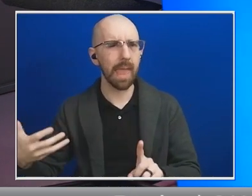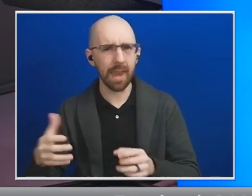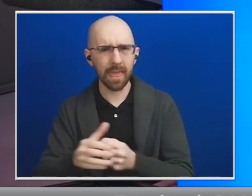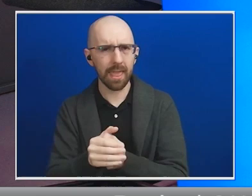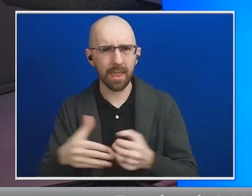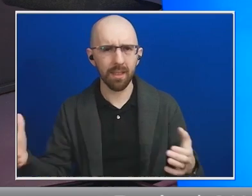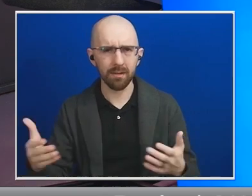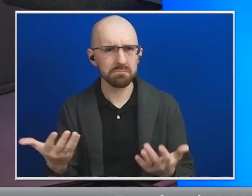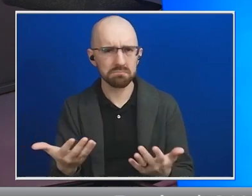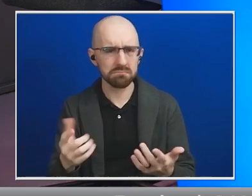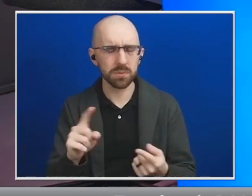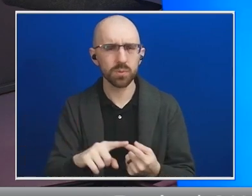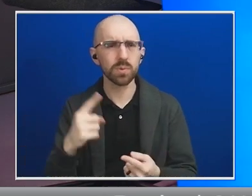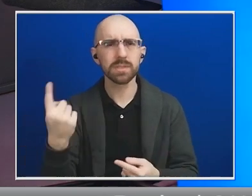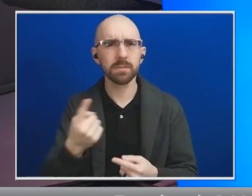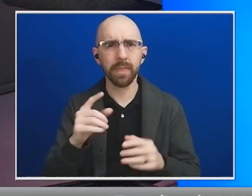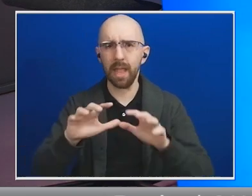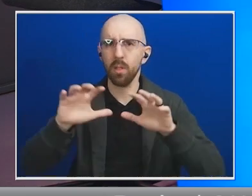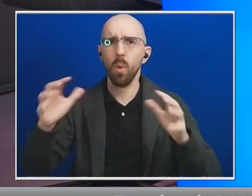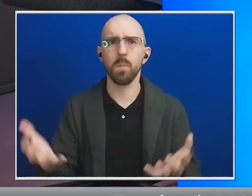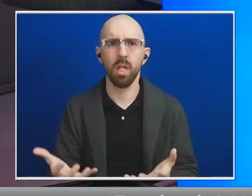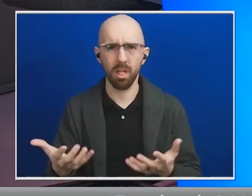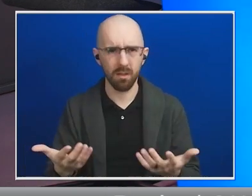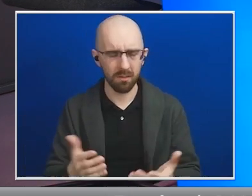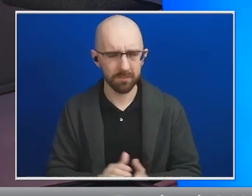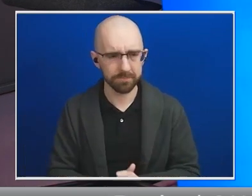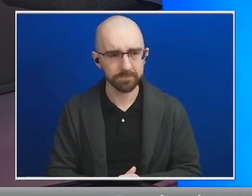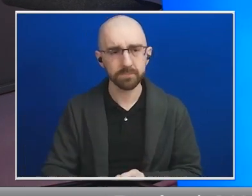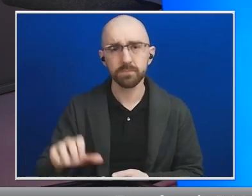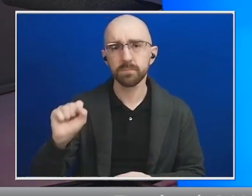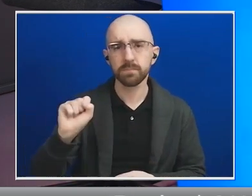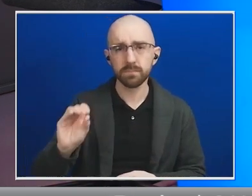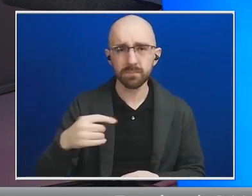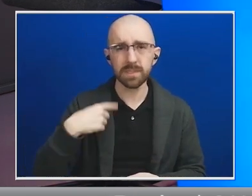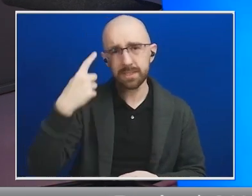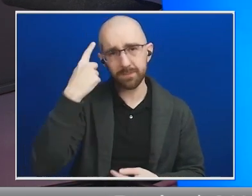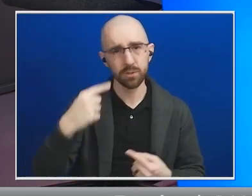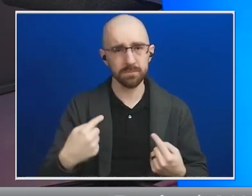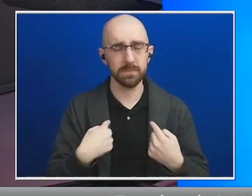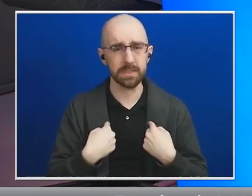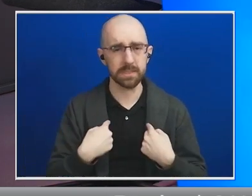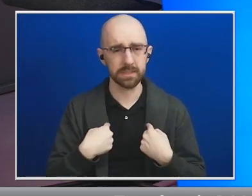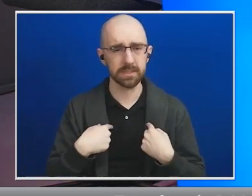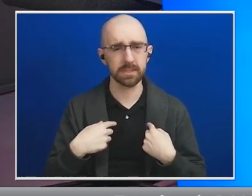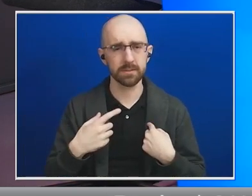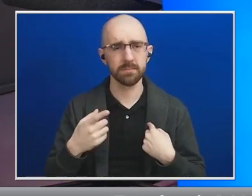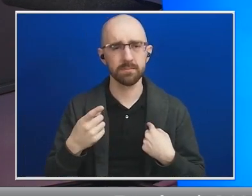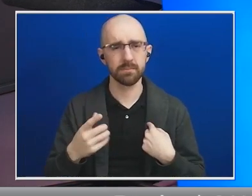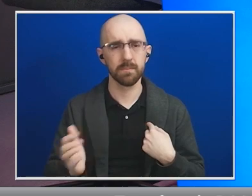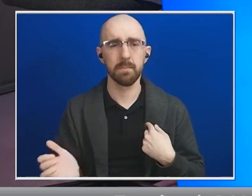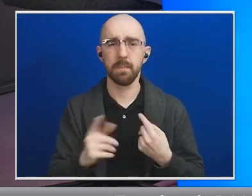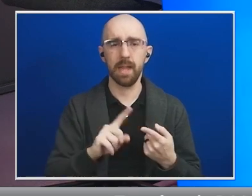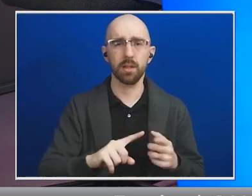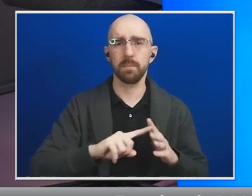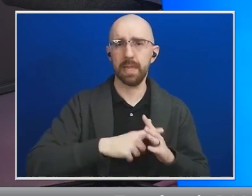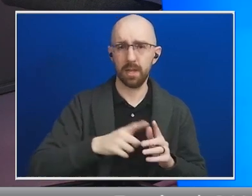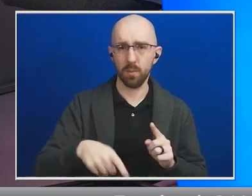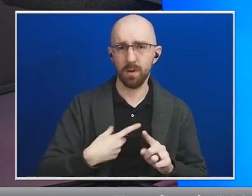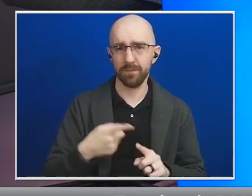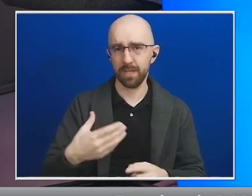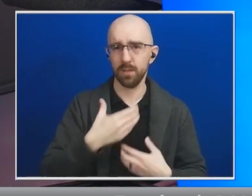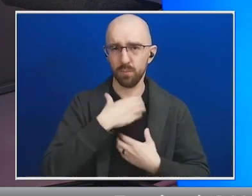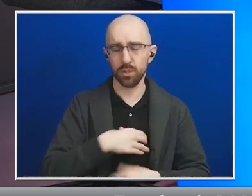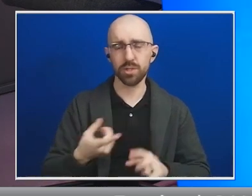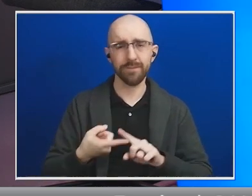something global? So I think for me, if you back up to the very beginning, when he wished for a friend like him, we lived